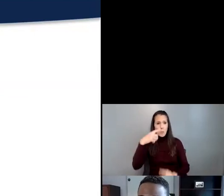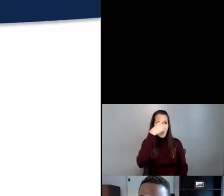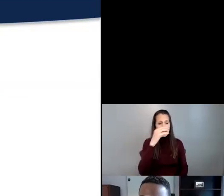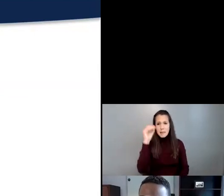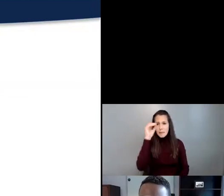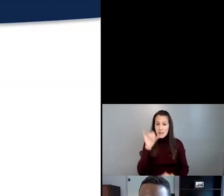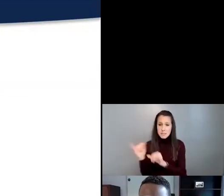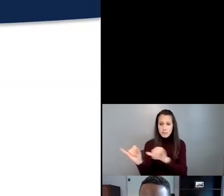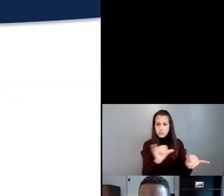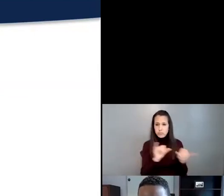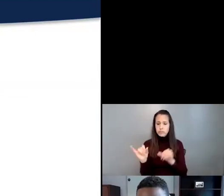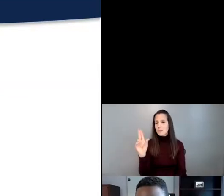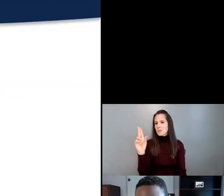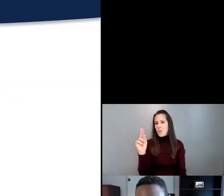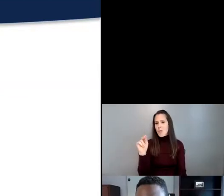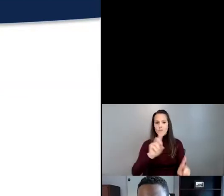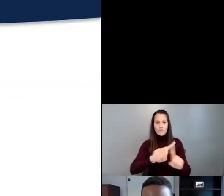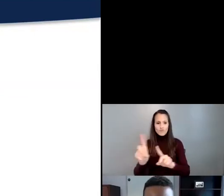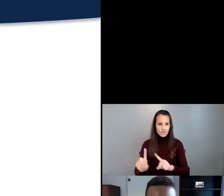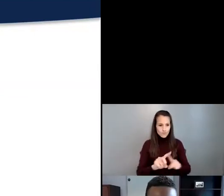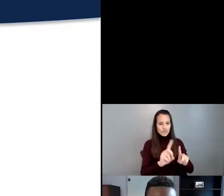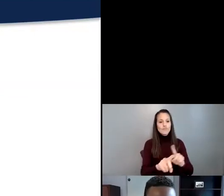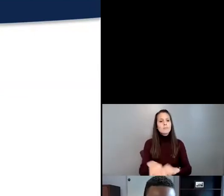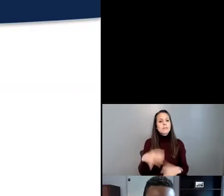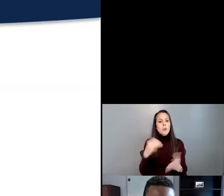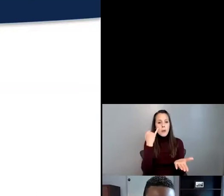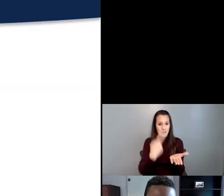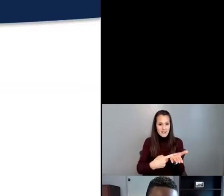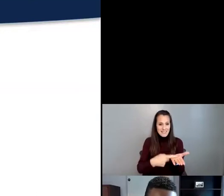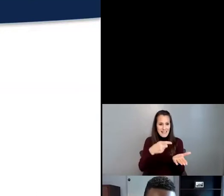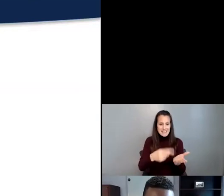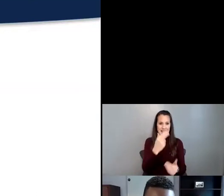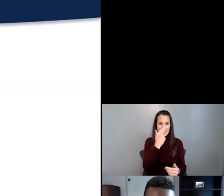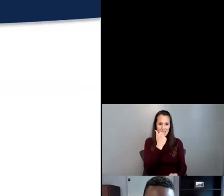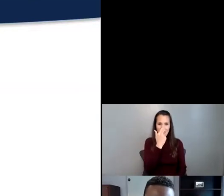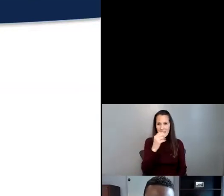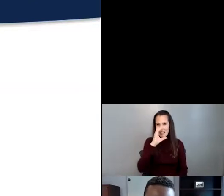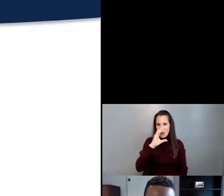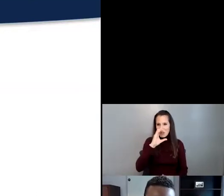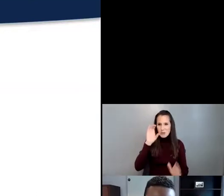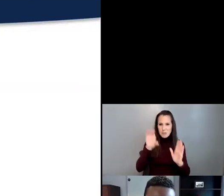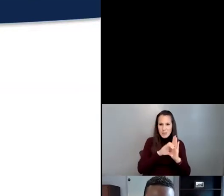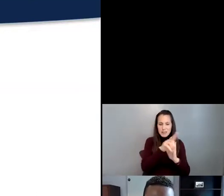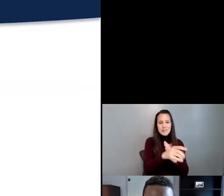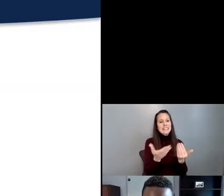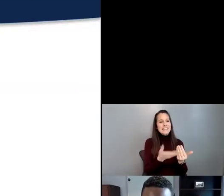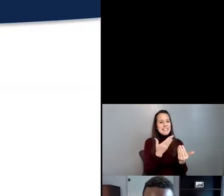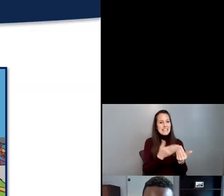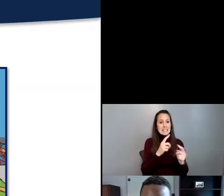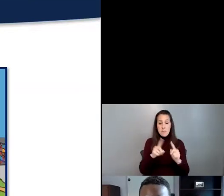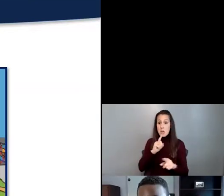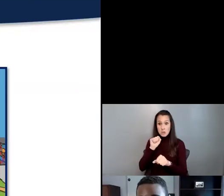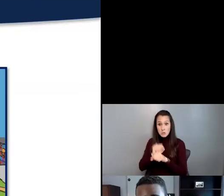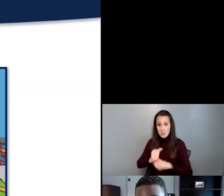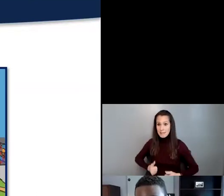see. And having a conversation about a cartoon is sometimes a little bit easier than having a conversation about the realities of life,